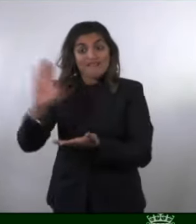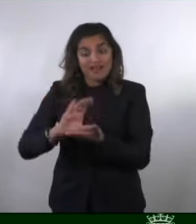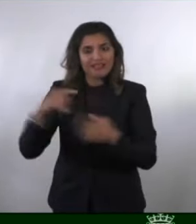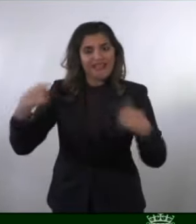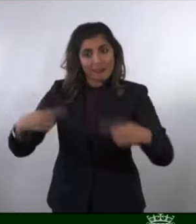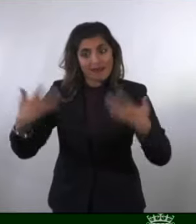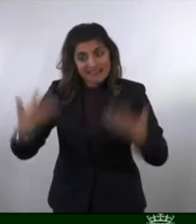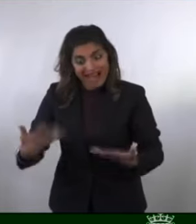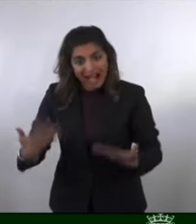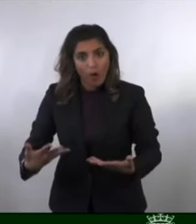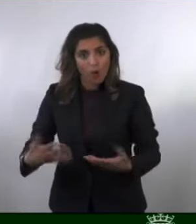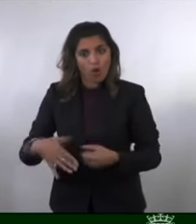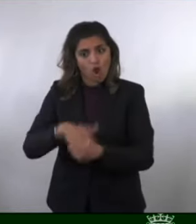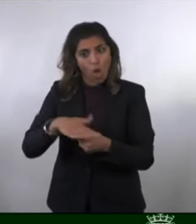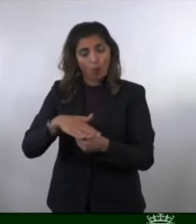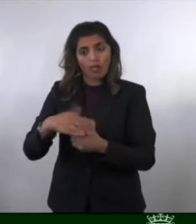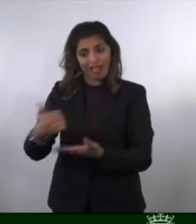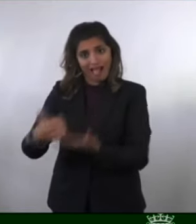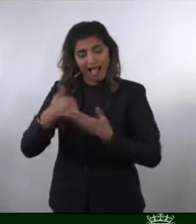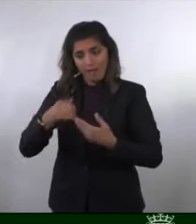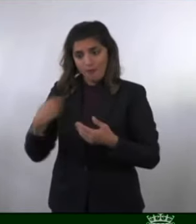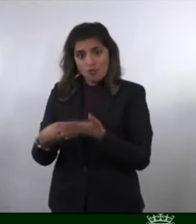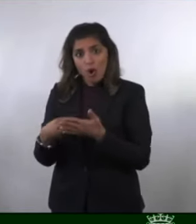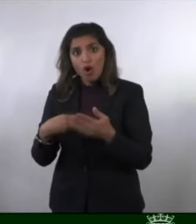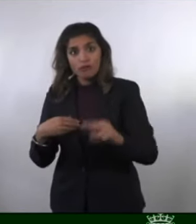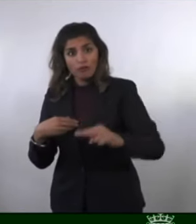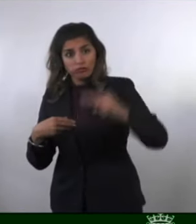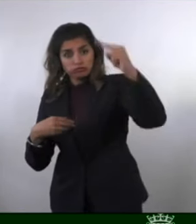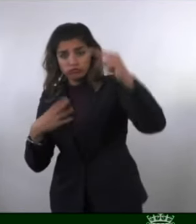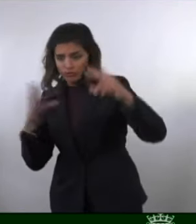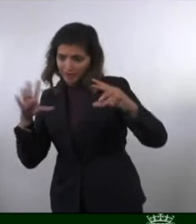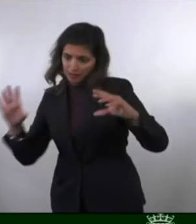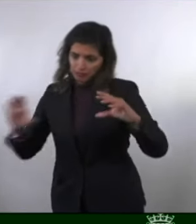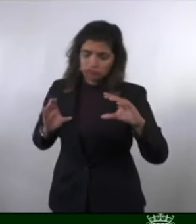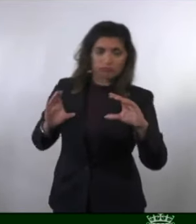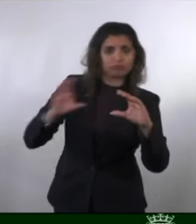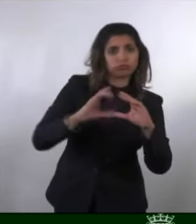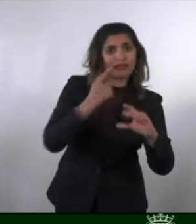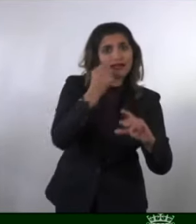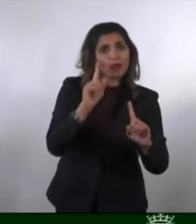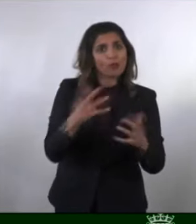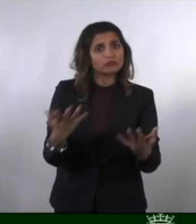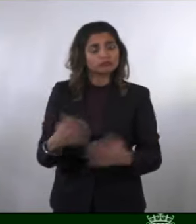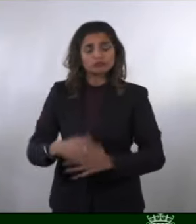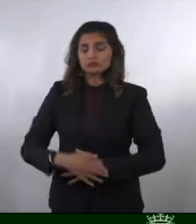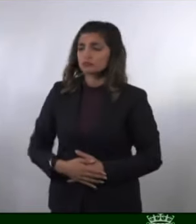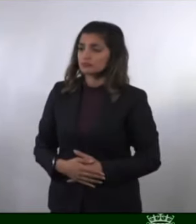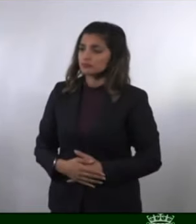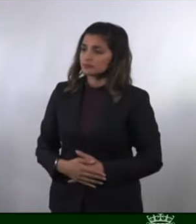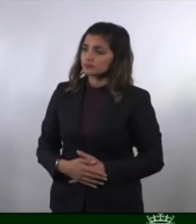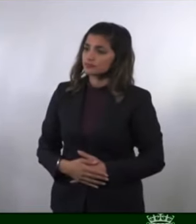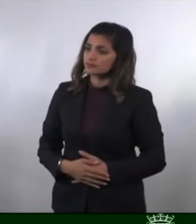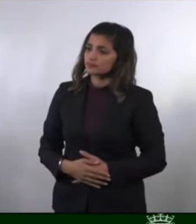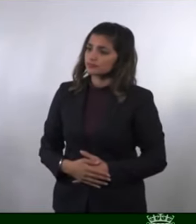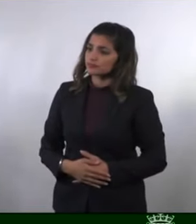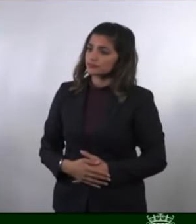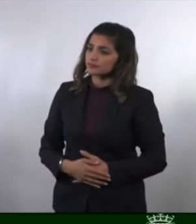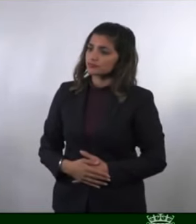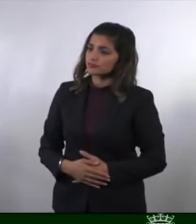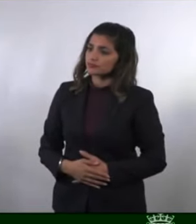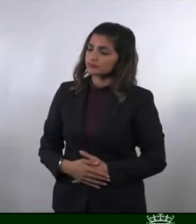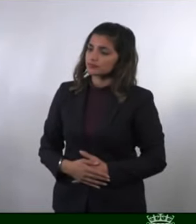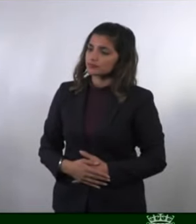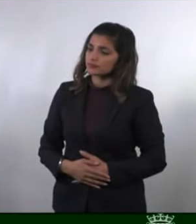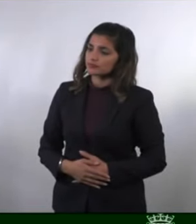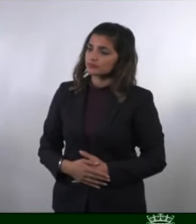authorities to meet these costs? Prime Minister. Indeed, Madam Deputy Speaker, we will make sure that